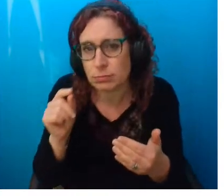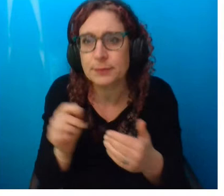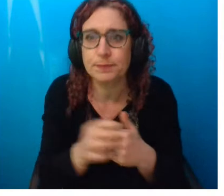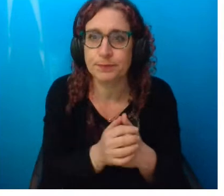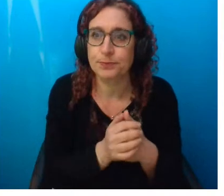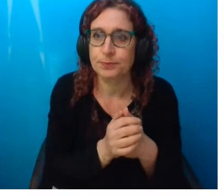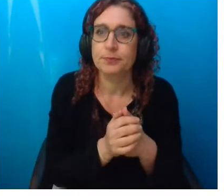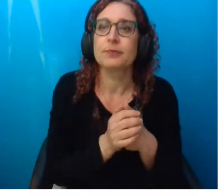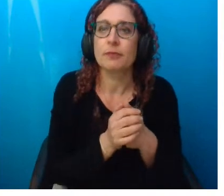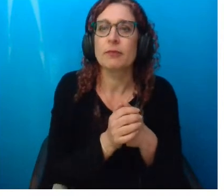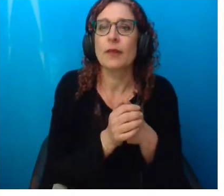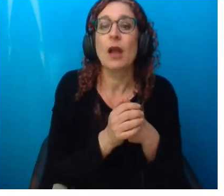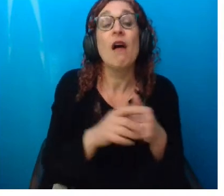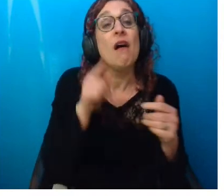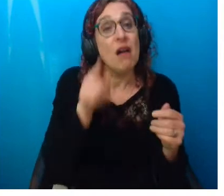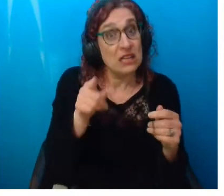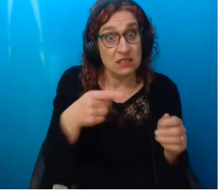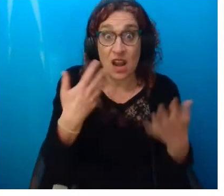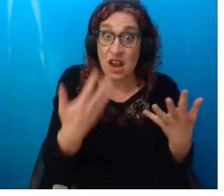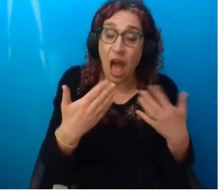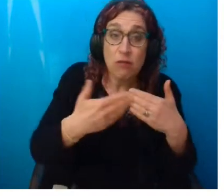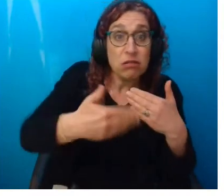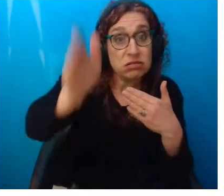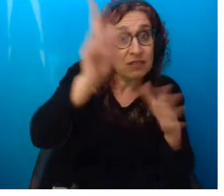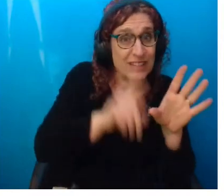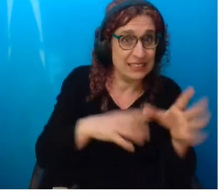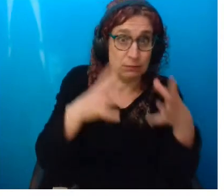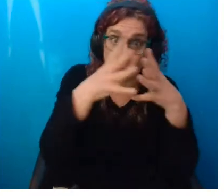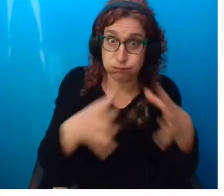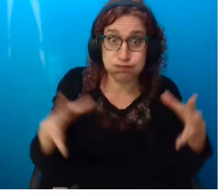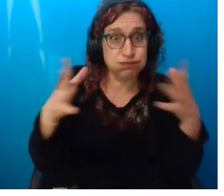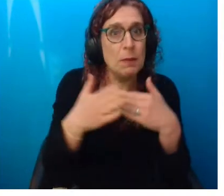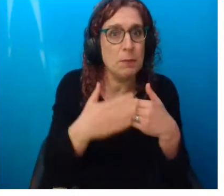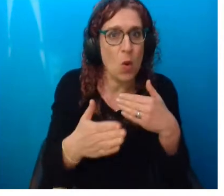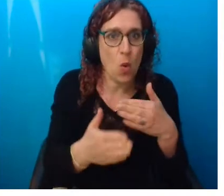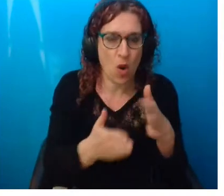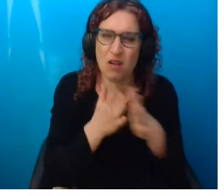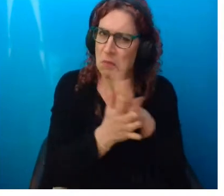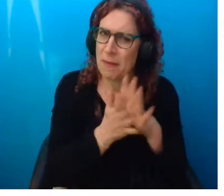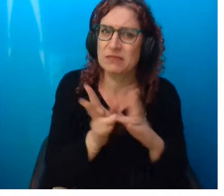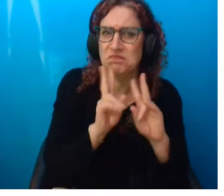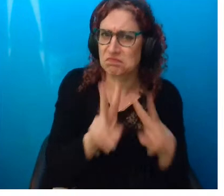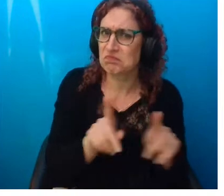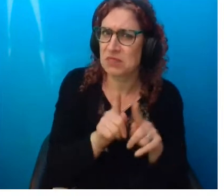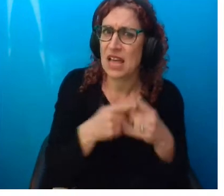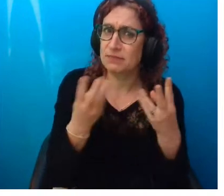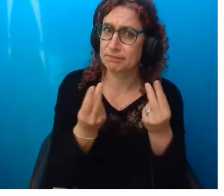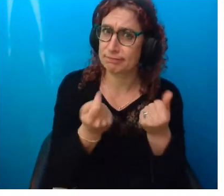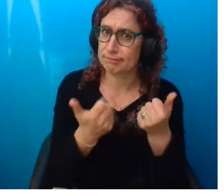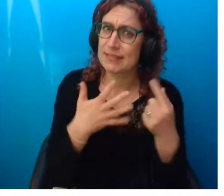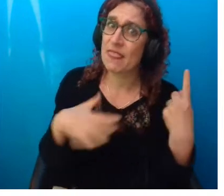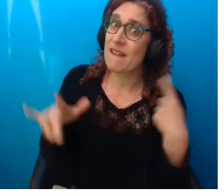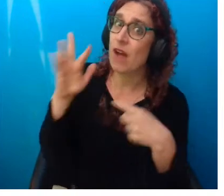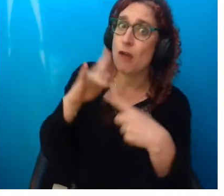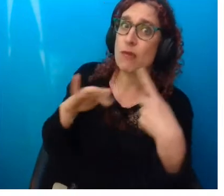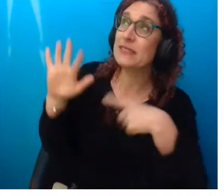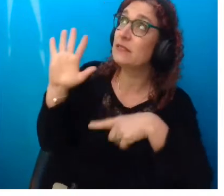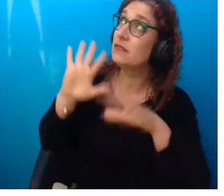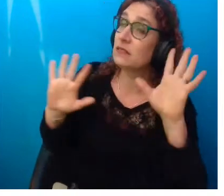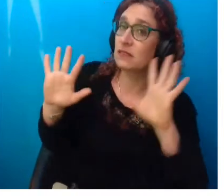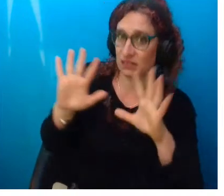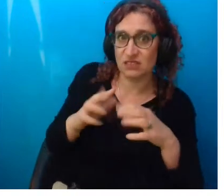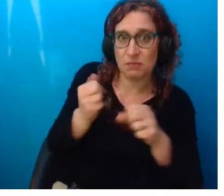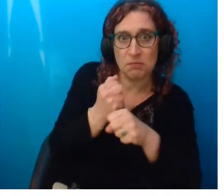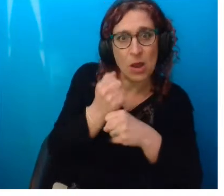30 years. And that suggests that the environment is critical in determining the development of eczema, because